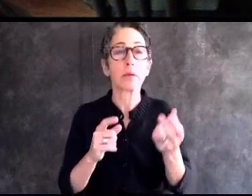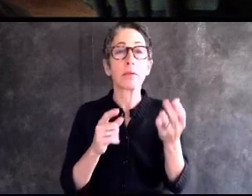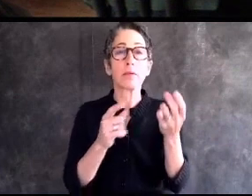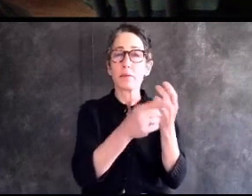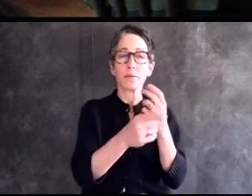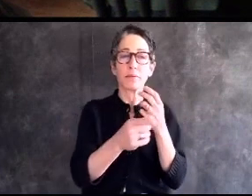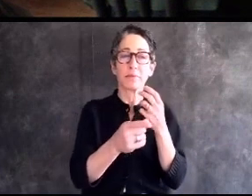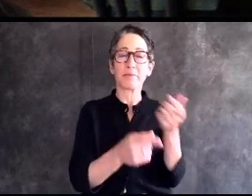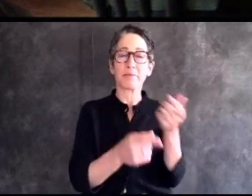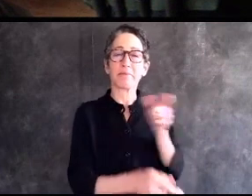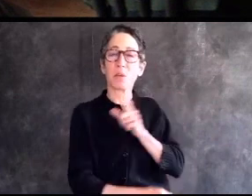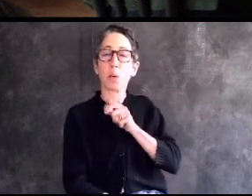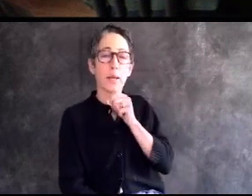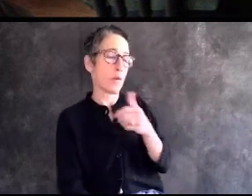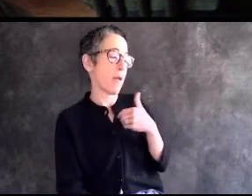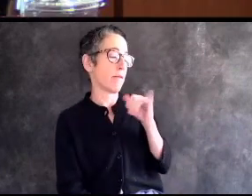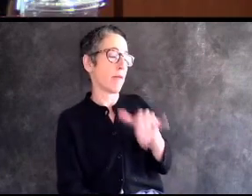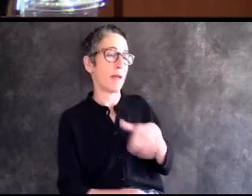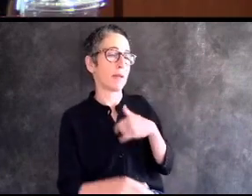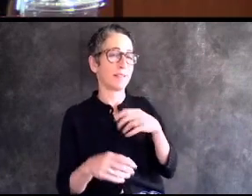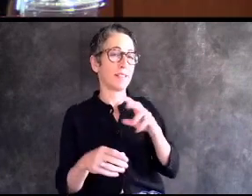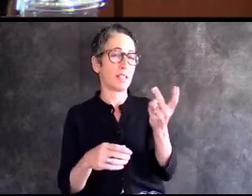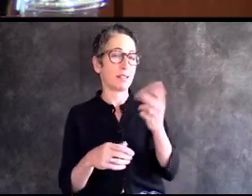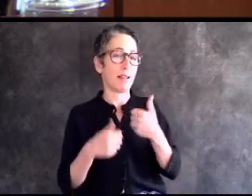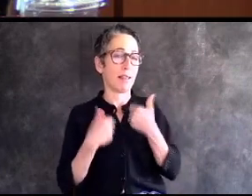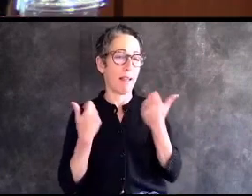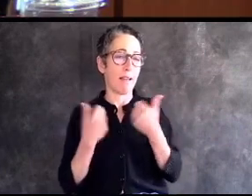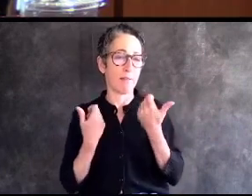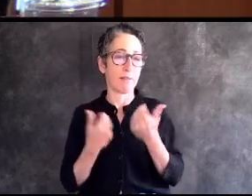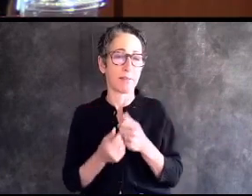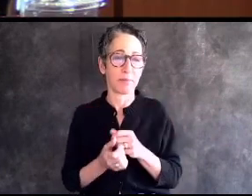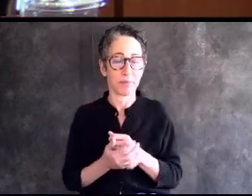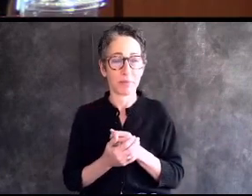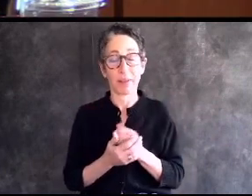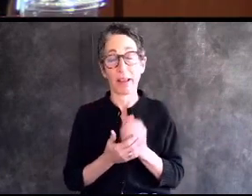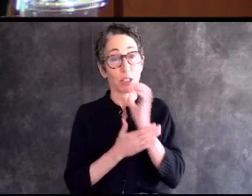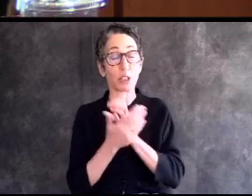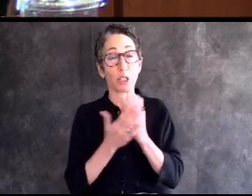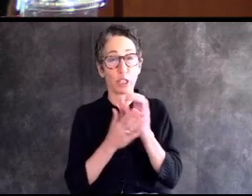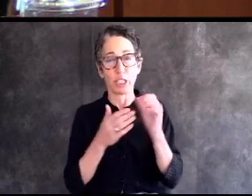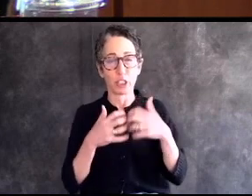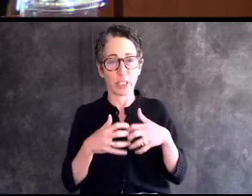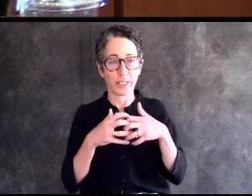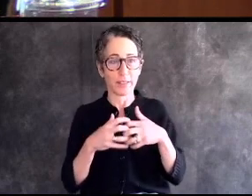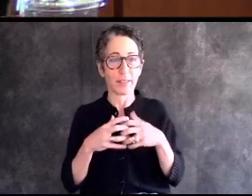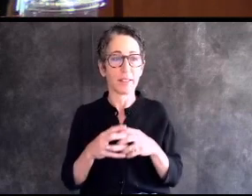helping to build a Second Life search engine. But anyway, instead of walking down the memory lane,